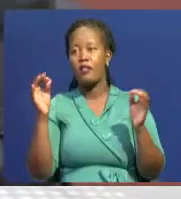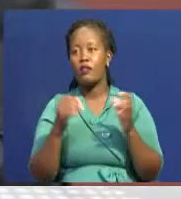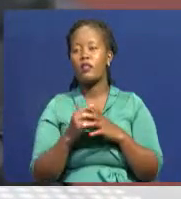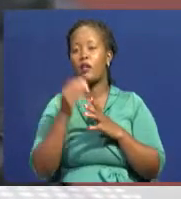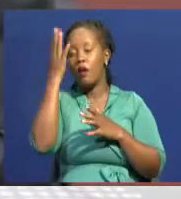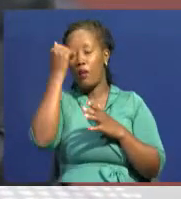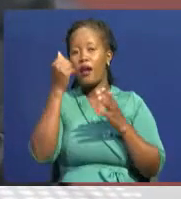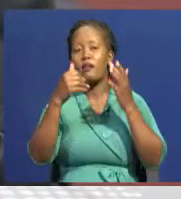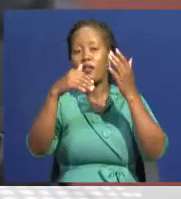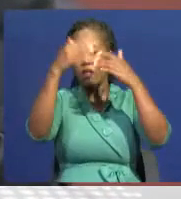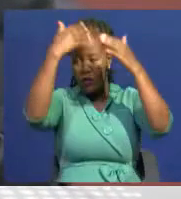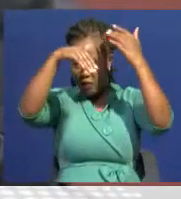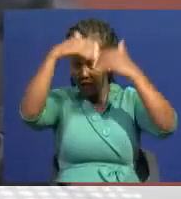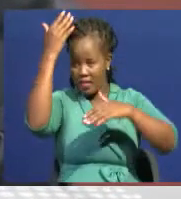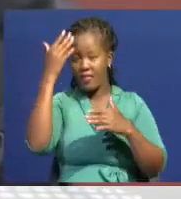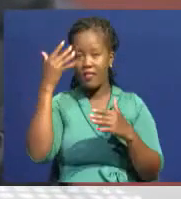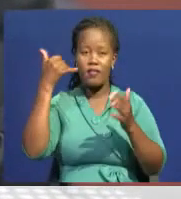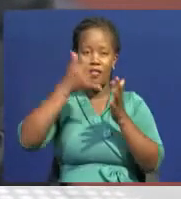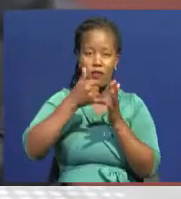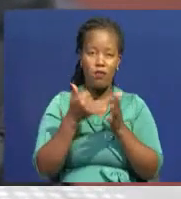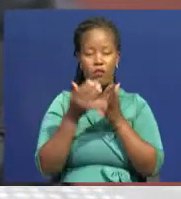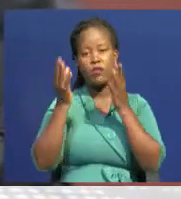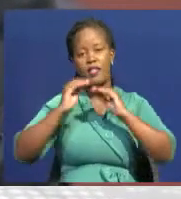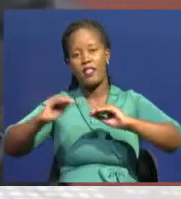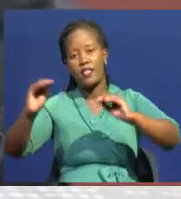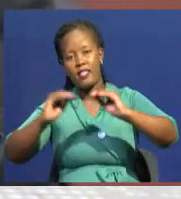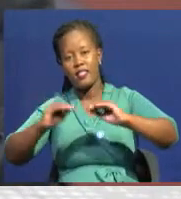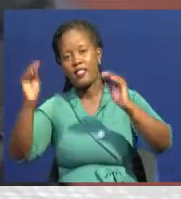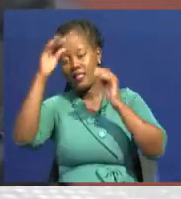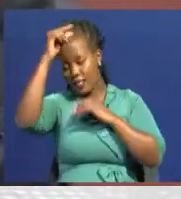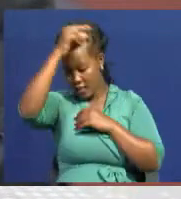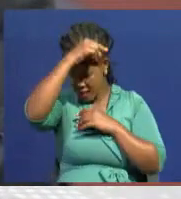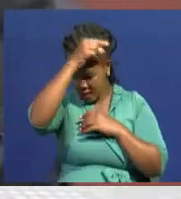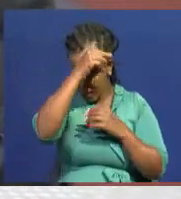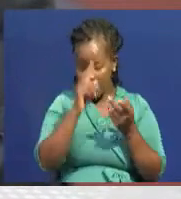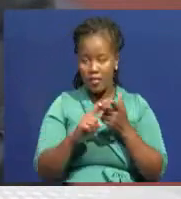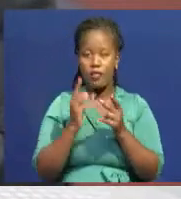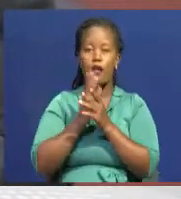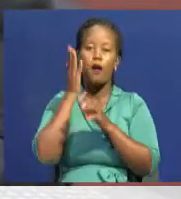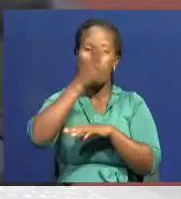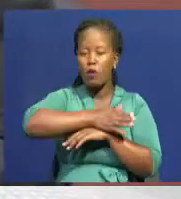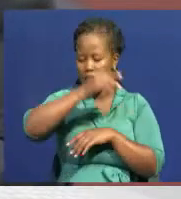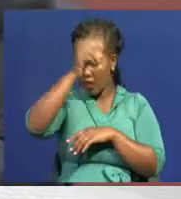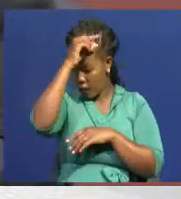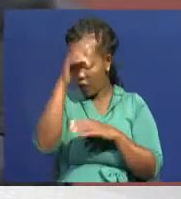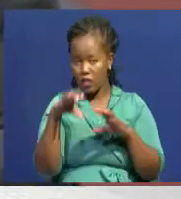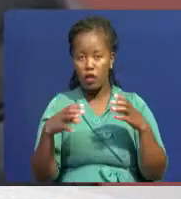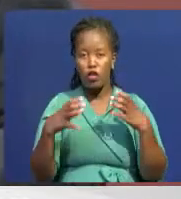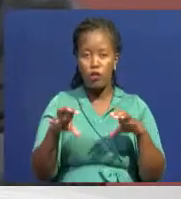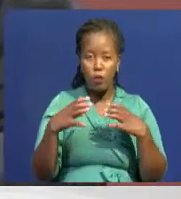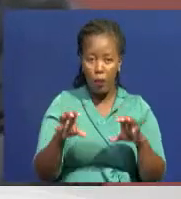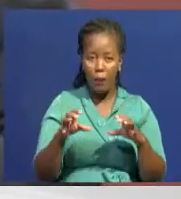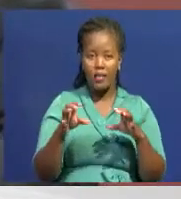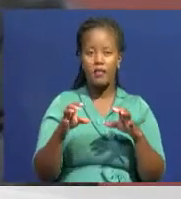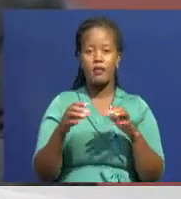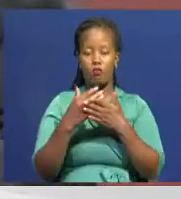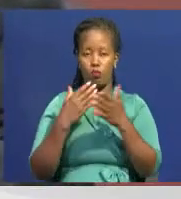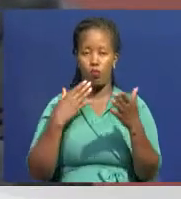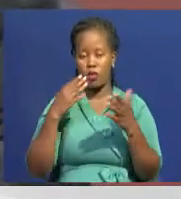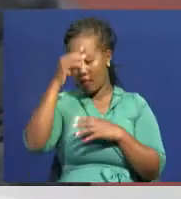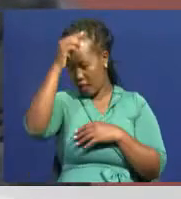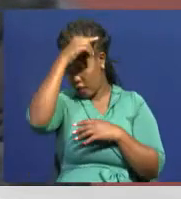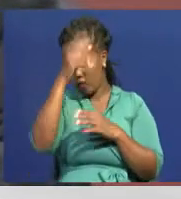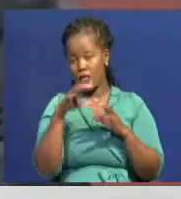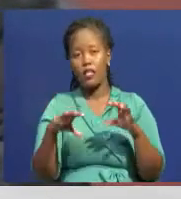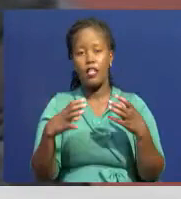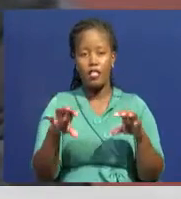university is mandated, it's teaching degrees, postgraduate diplomas, as well as research. But now we have people, high